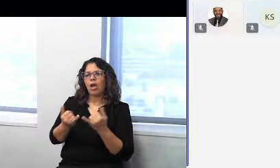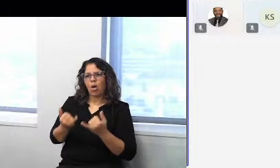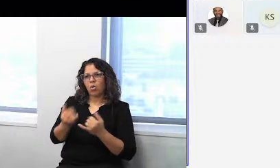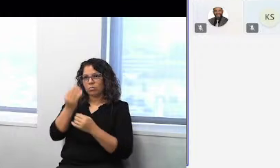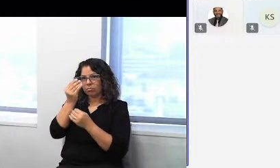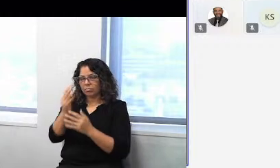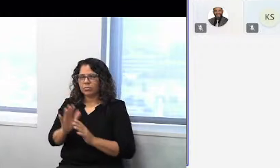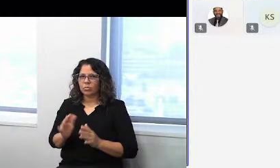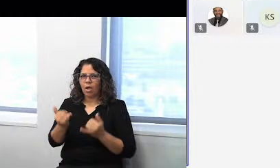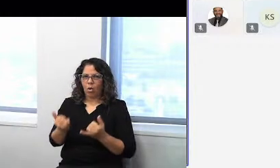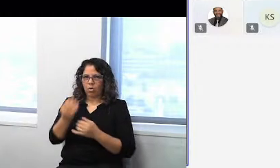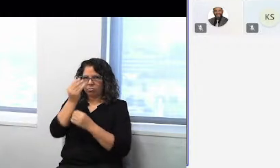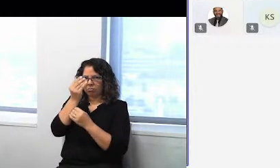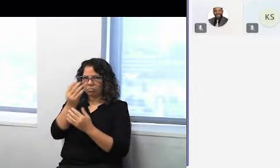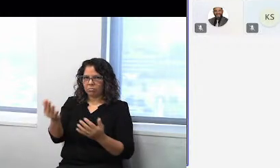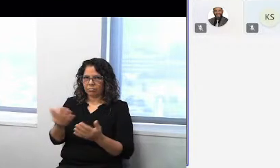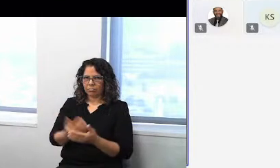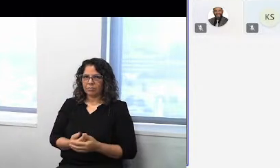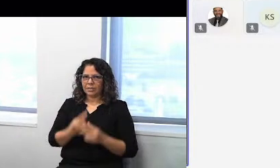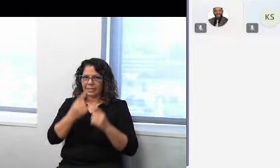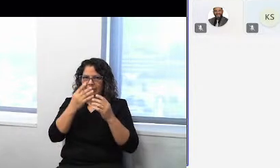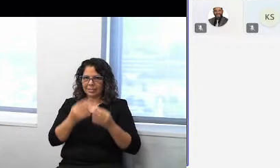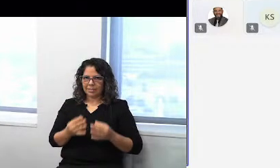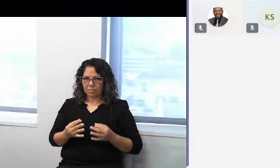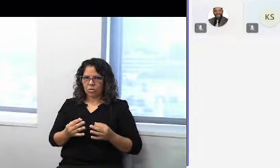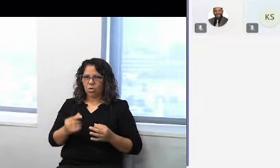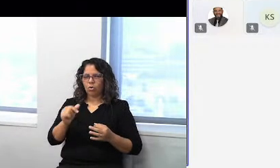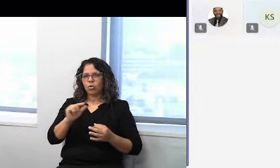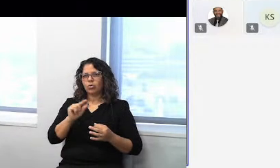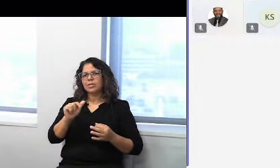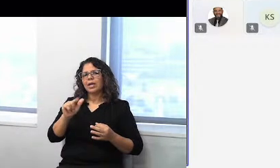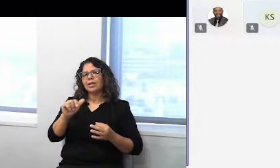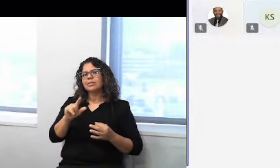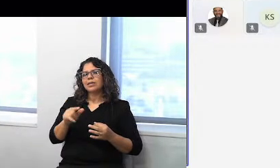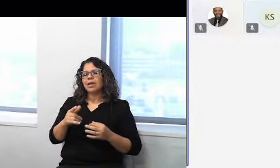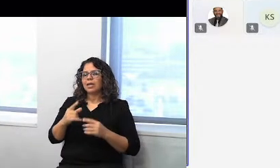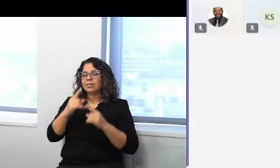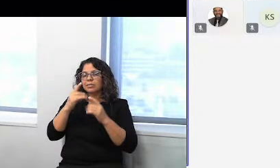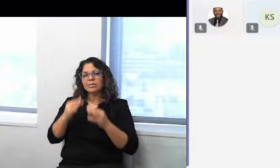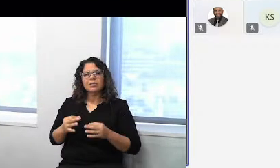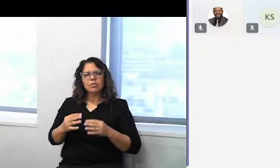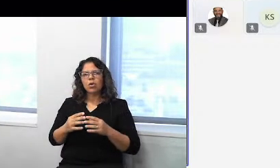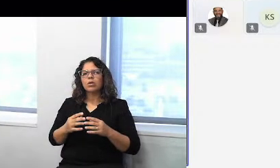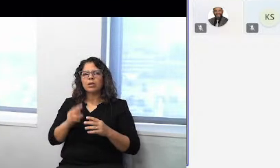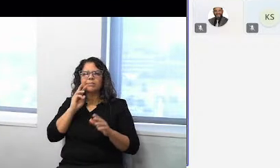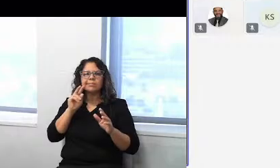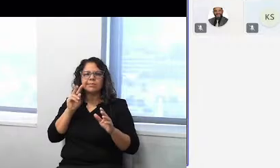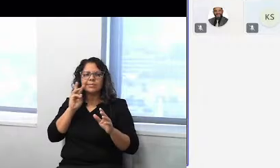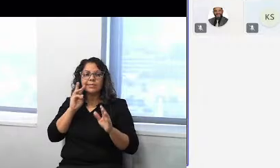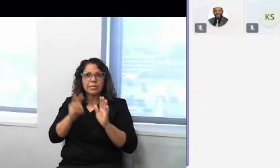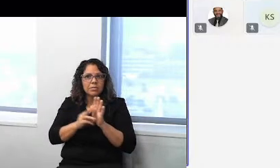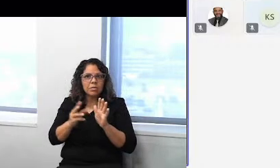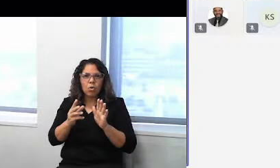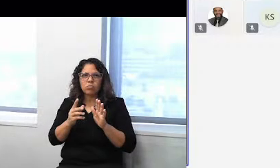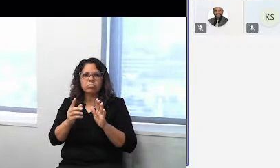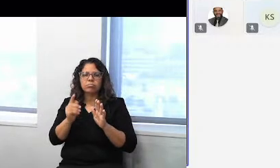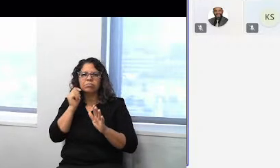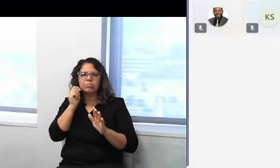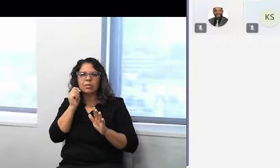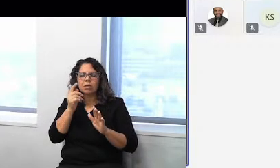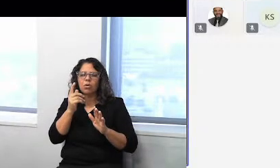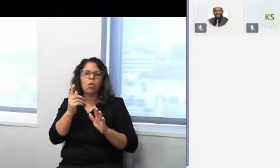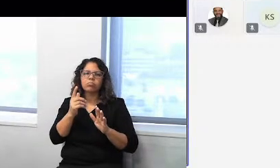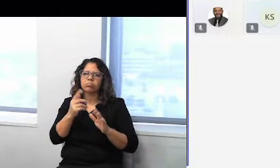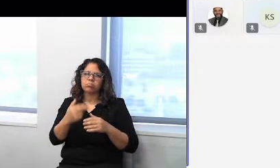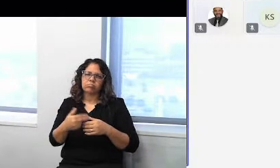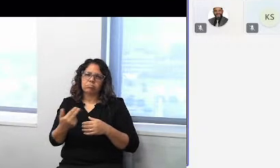Mr. Gonzalez's decision to pull him out as a witness, I deem the motion to be withdrawn, and it's one less order I have to write. Are you